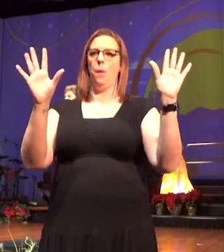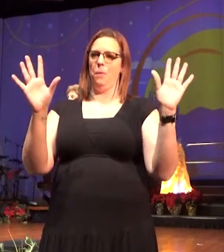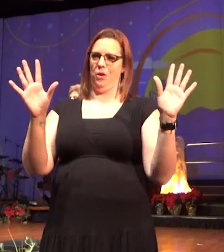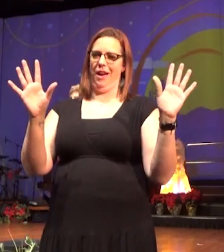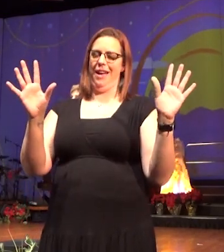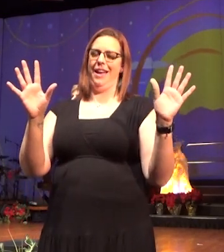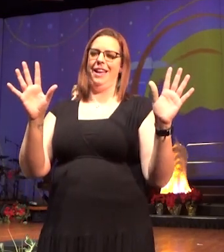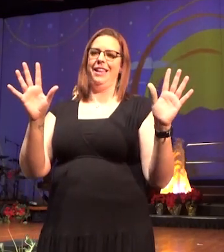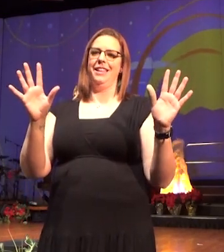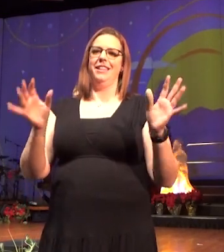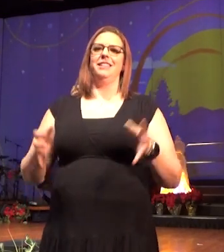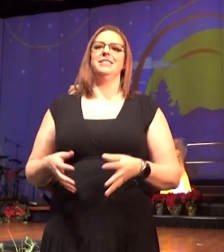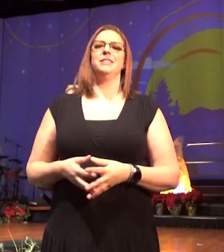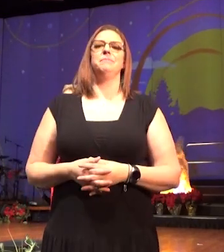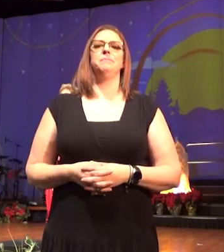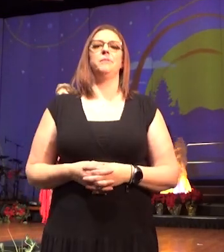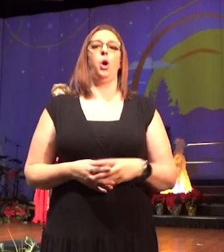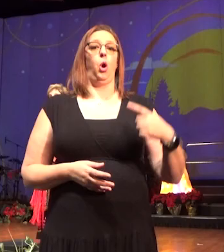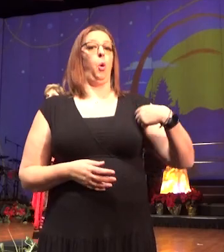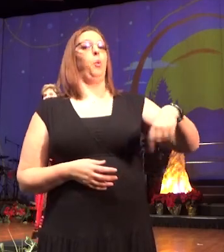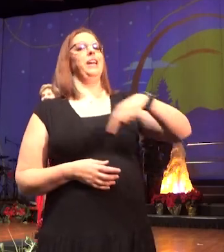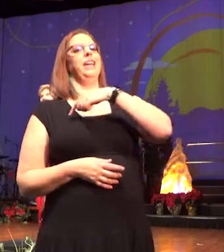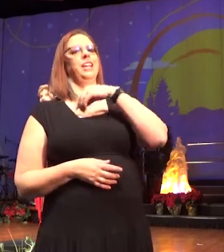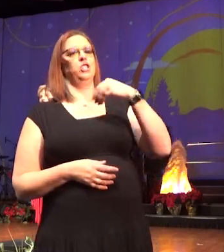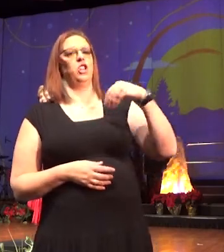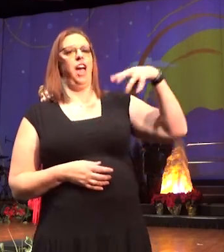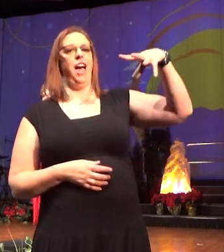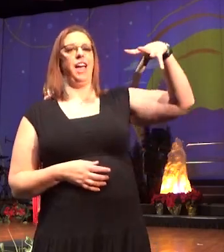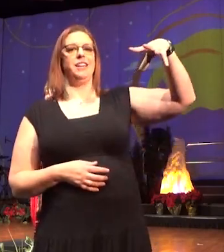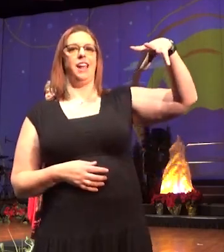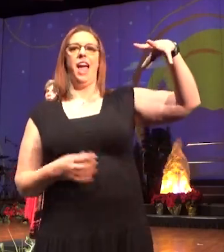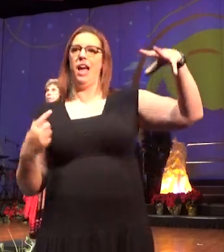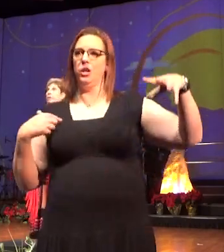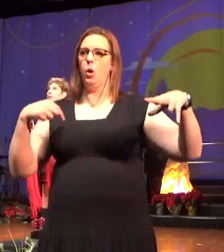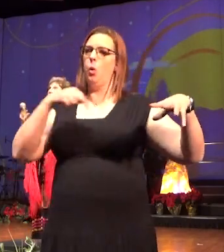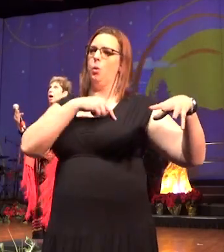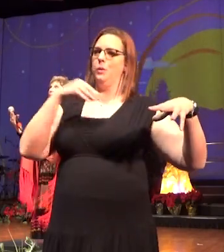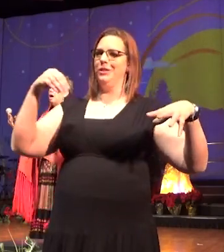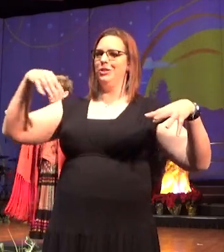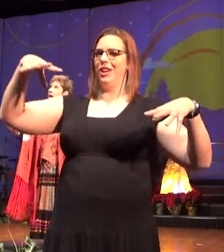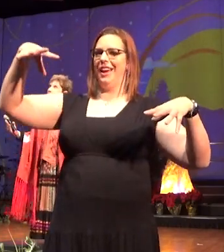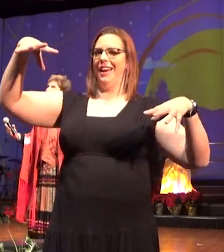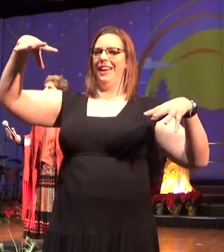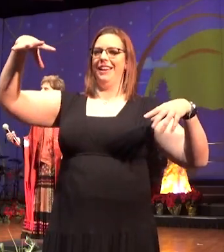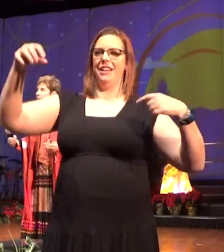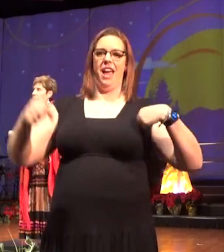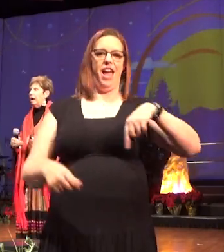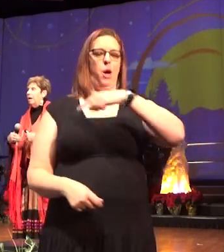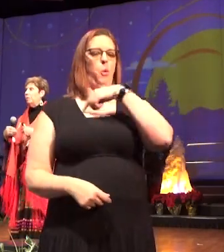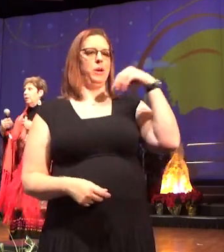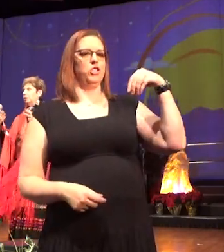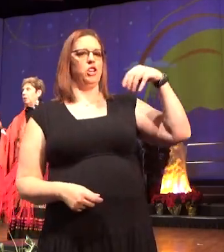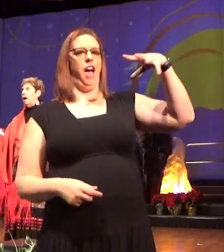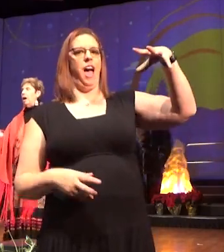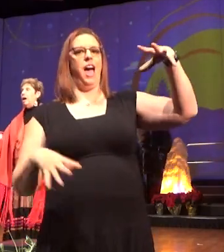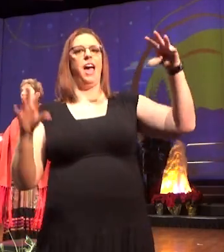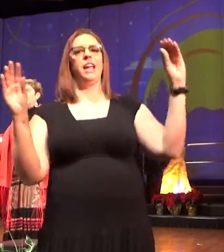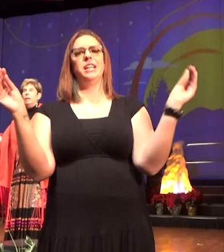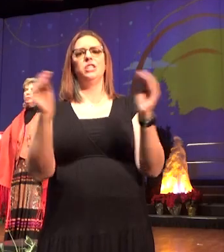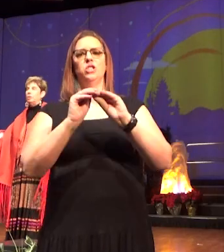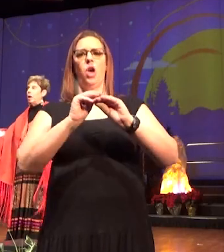so bright. And we shine, and we shine, and